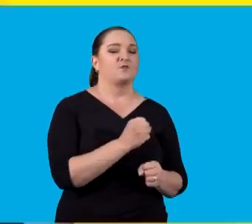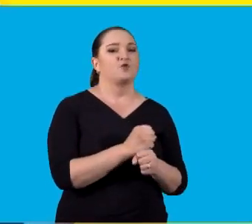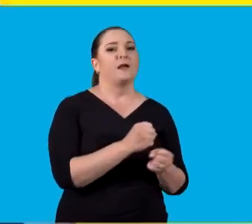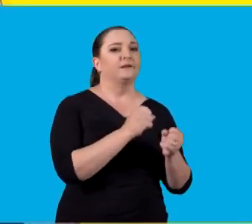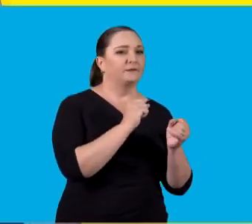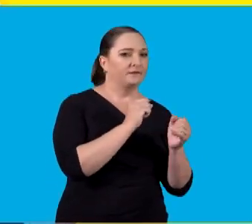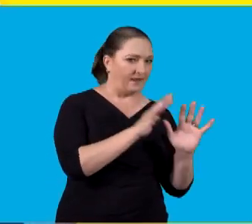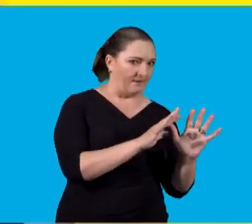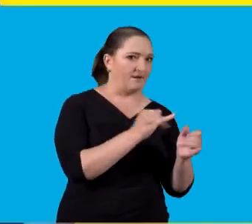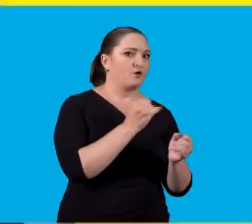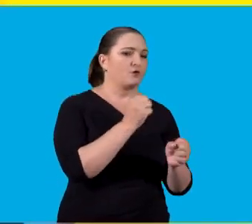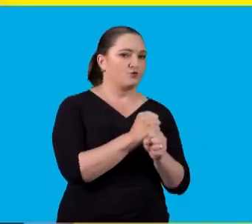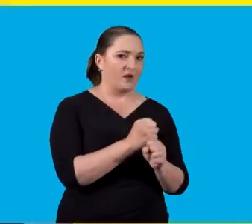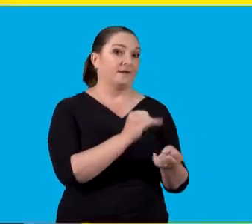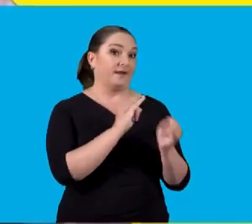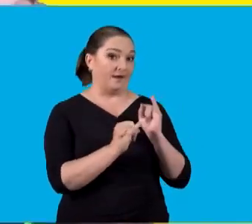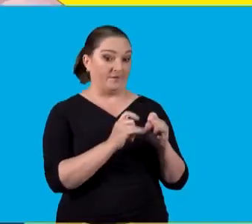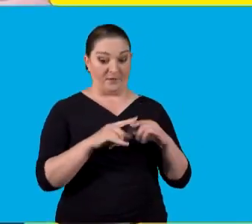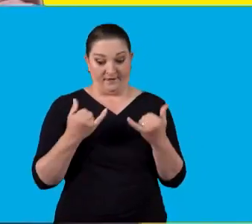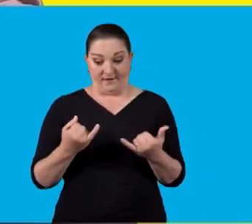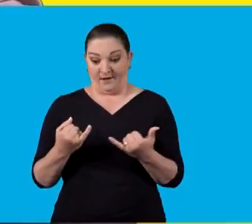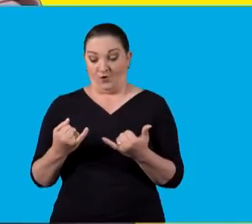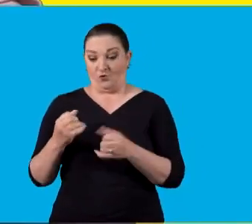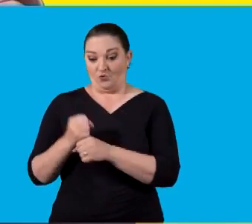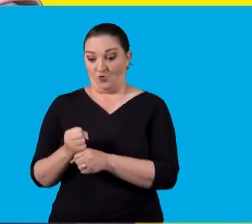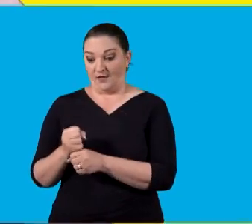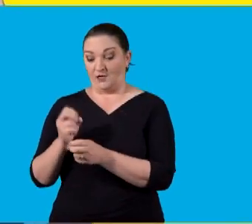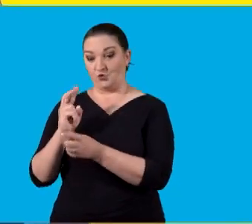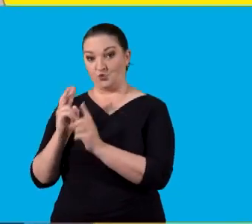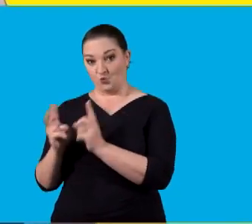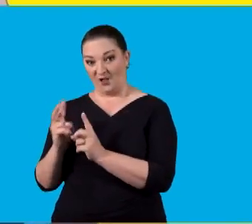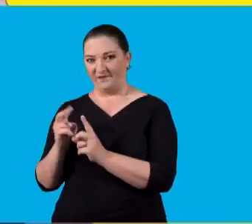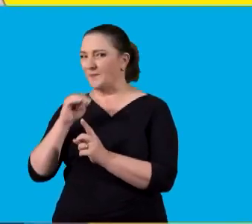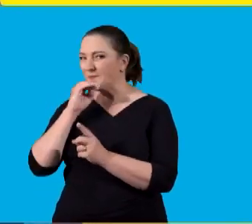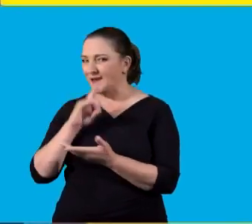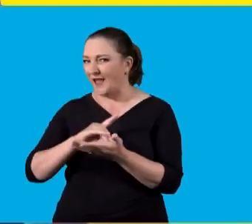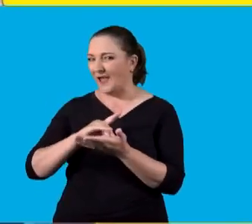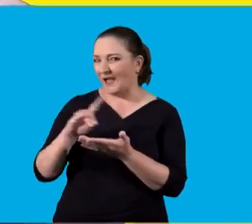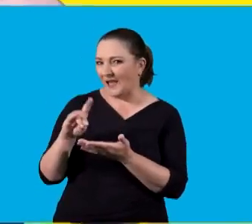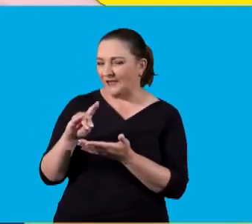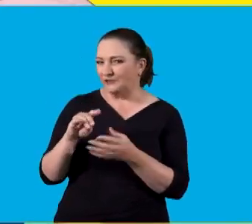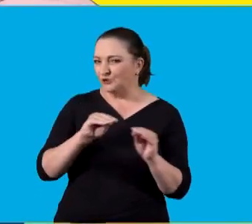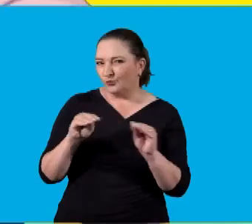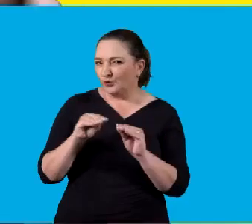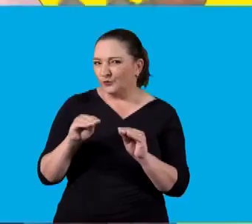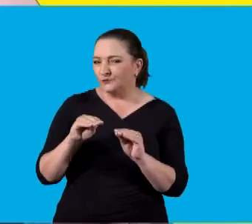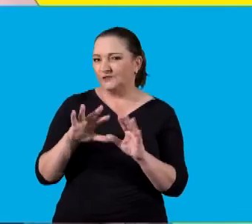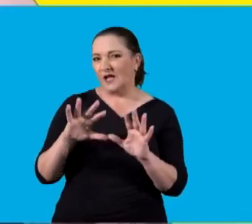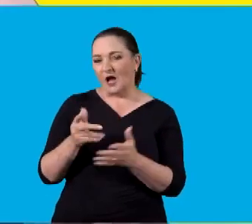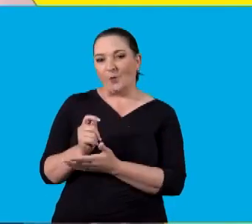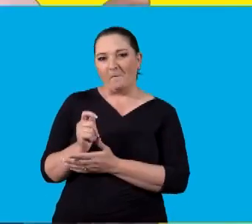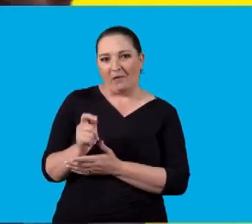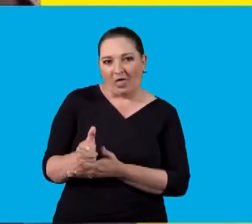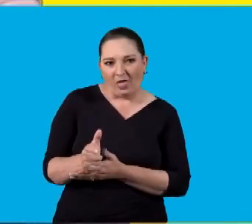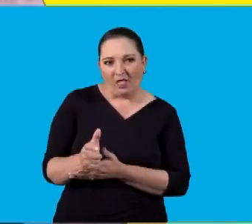11. In grade 12, we are now going to look at the cash that moves when we buy this new